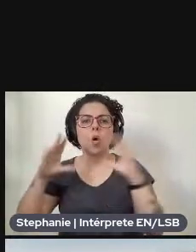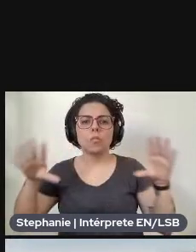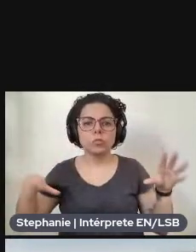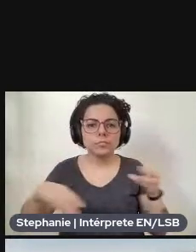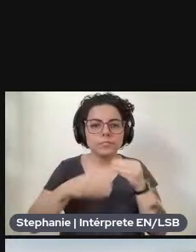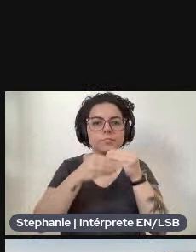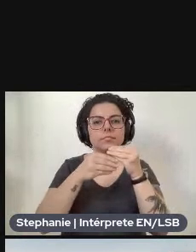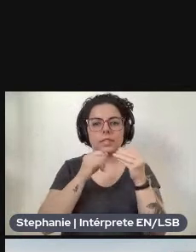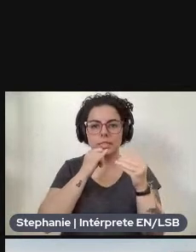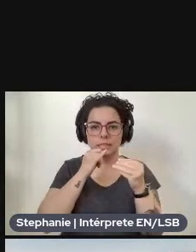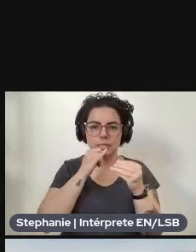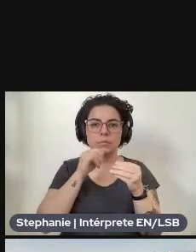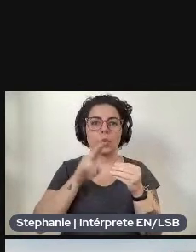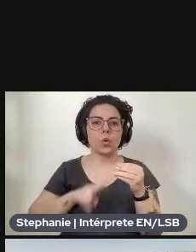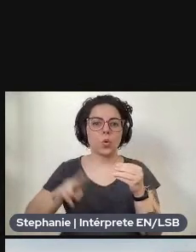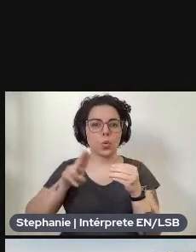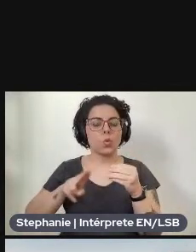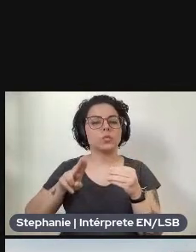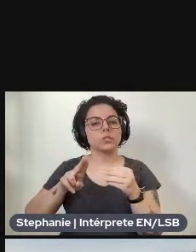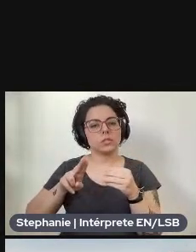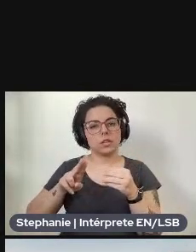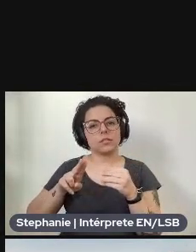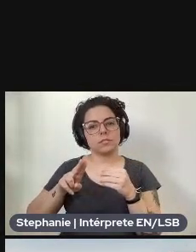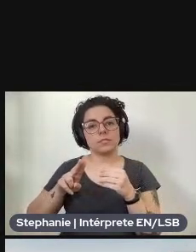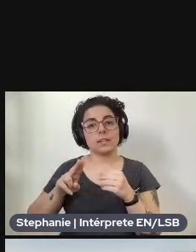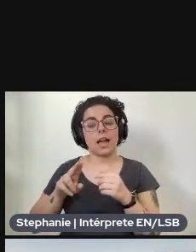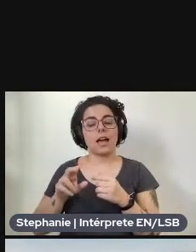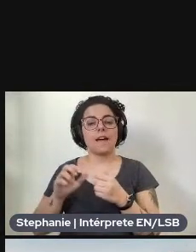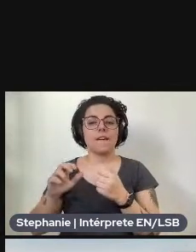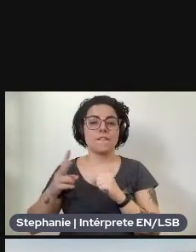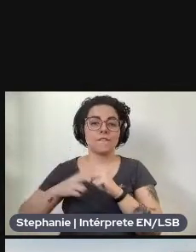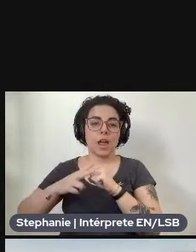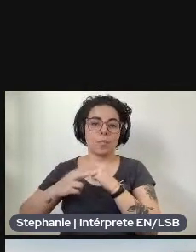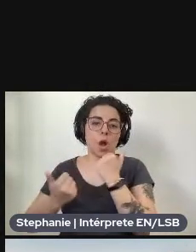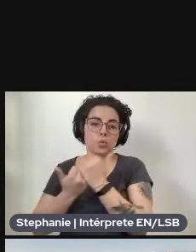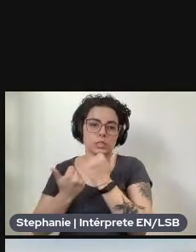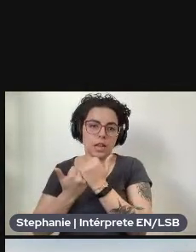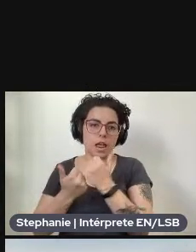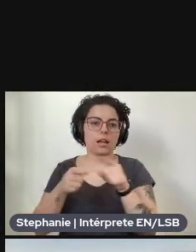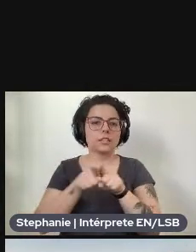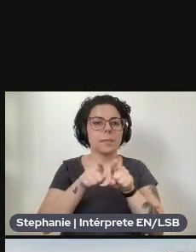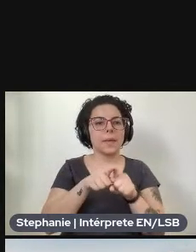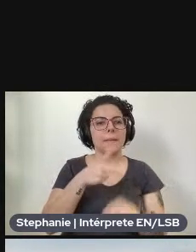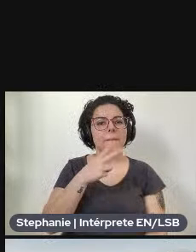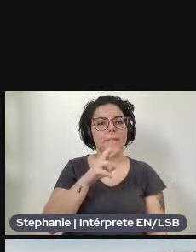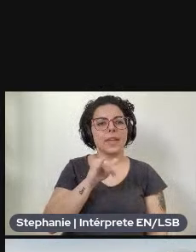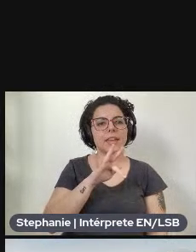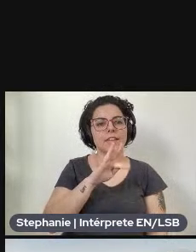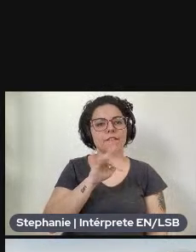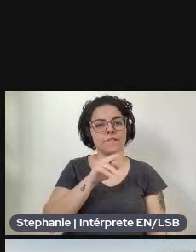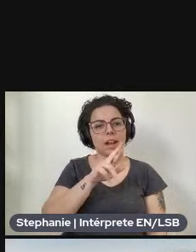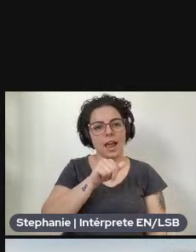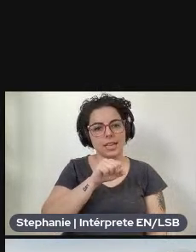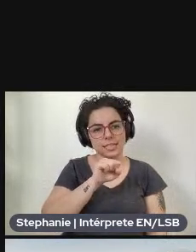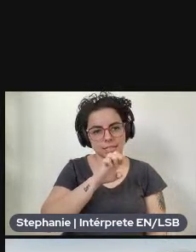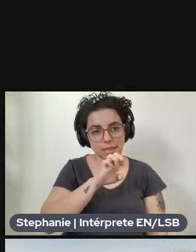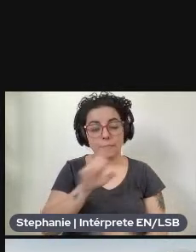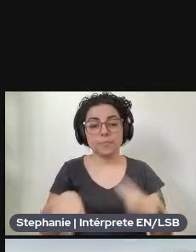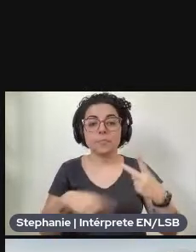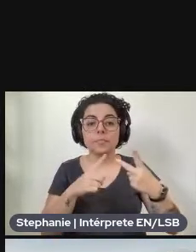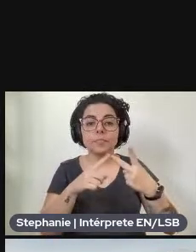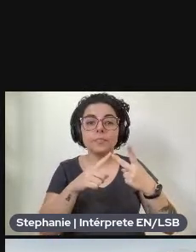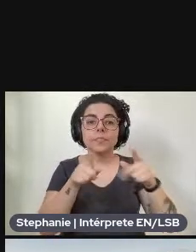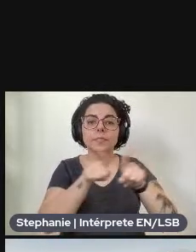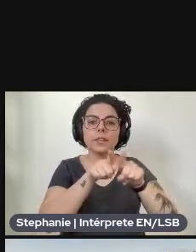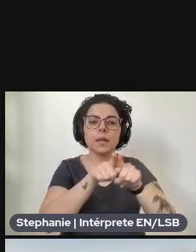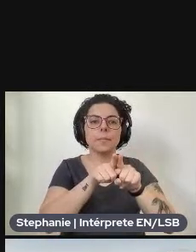to the rise of auxiliaries and verbal periphrases. And then secondly, against this theoretical